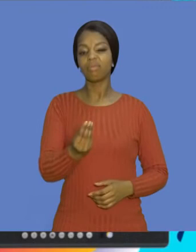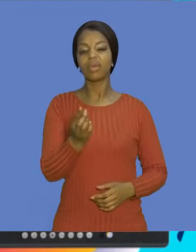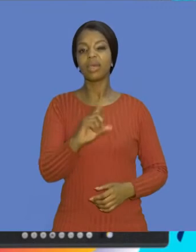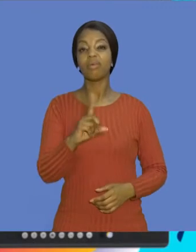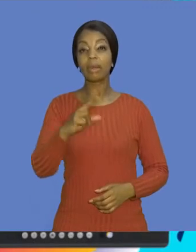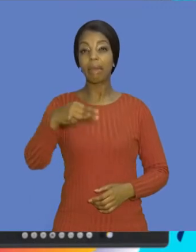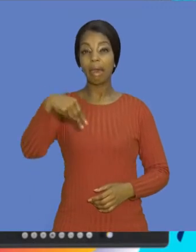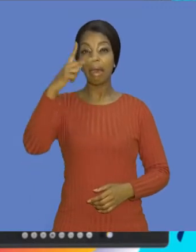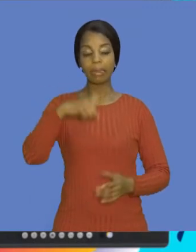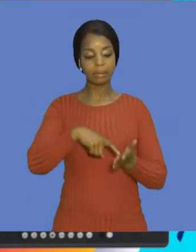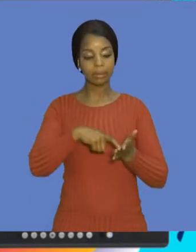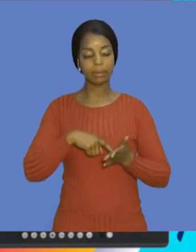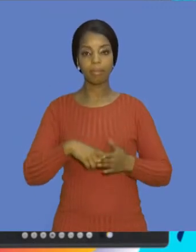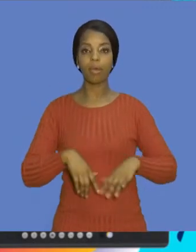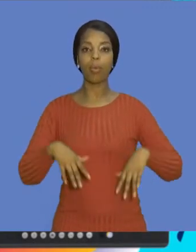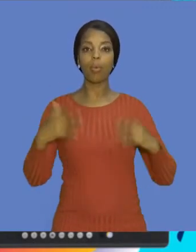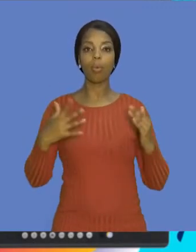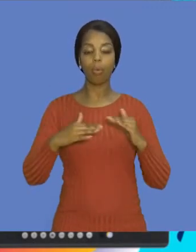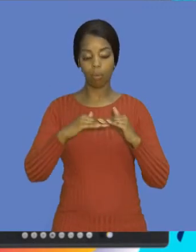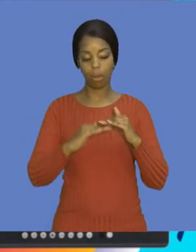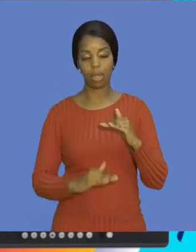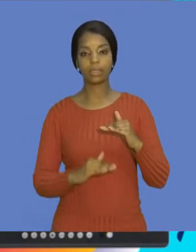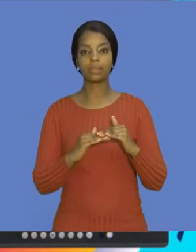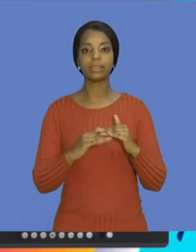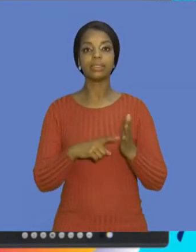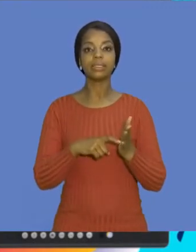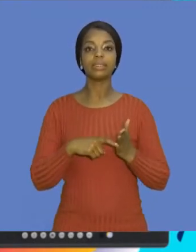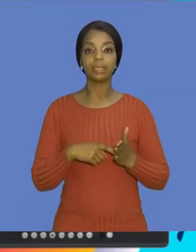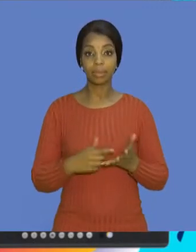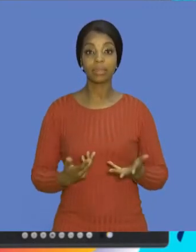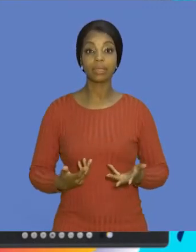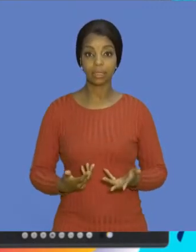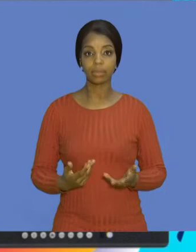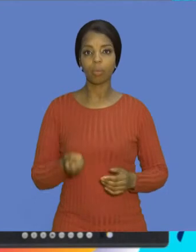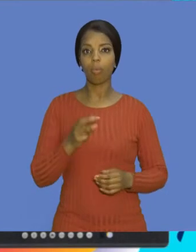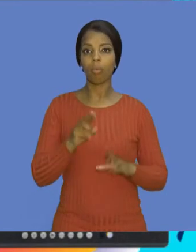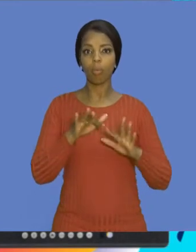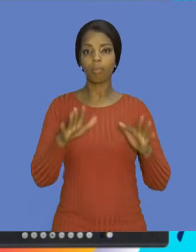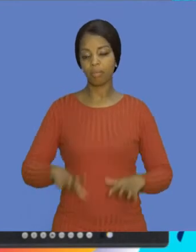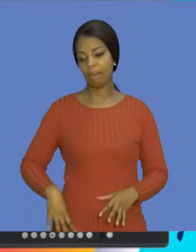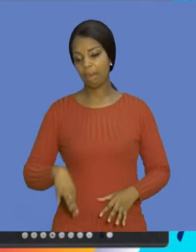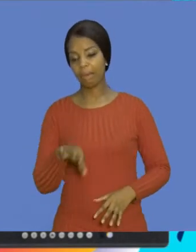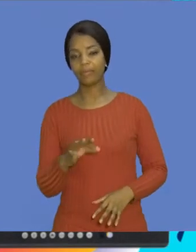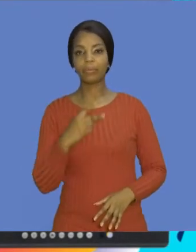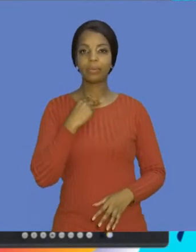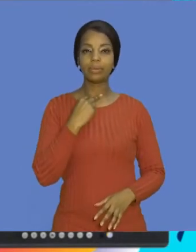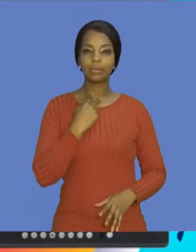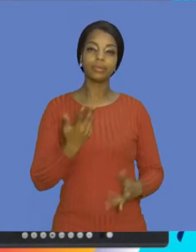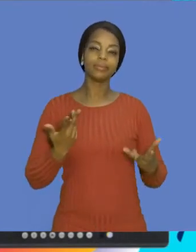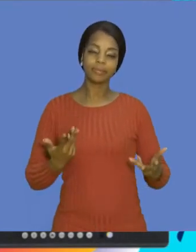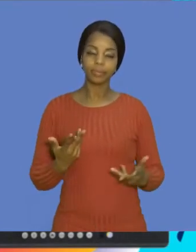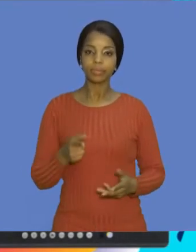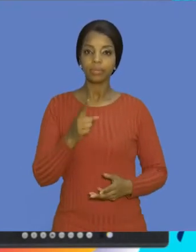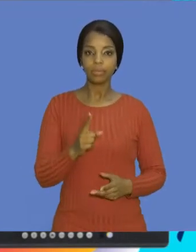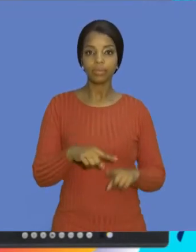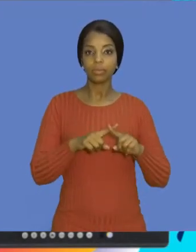or there is less demand or not a lot of people can afford, and then you see then they start playing around with the rate of inflation